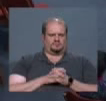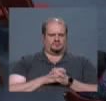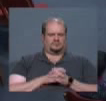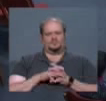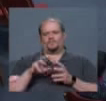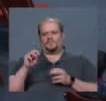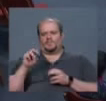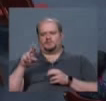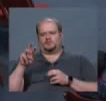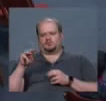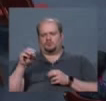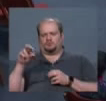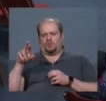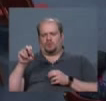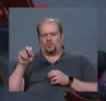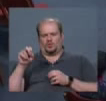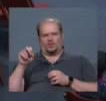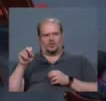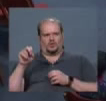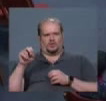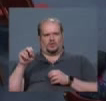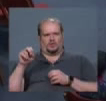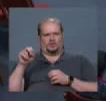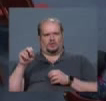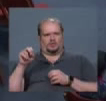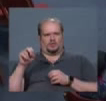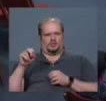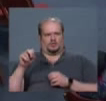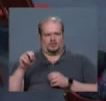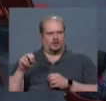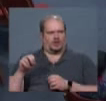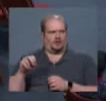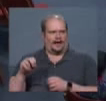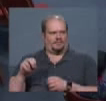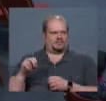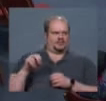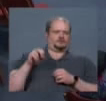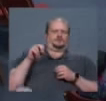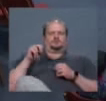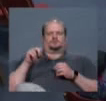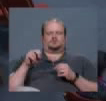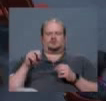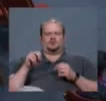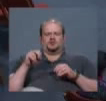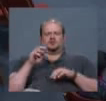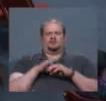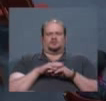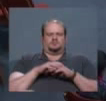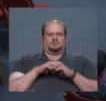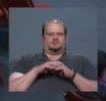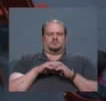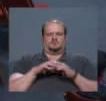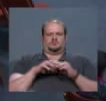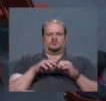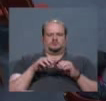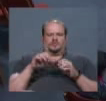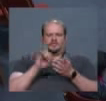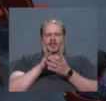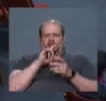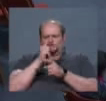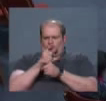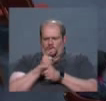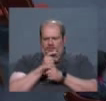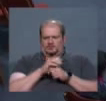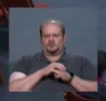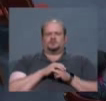Mr. Moore, on item 3, the cost of that, is that coming out of our general operational budget? That's correct,